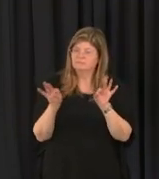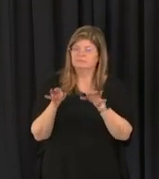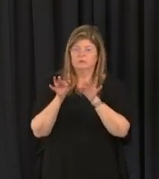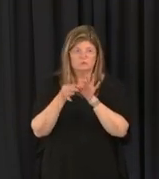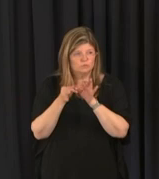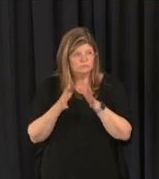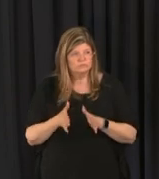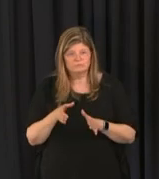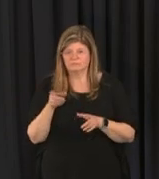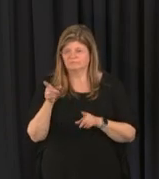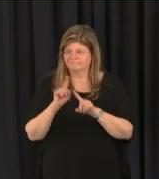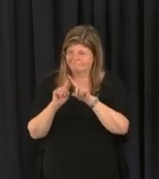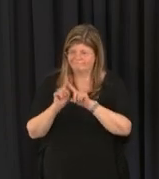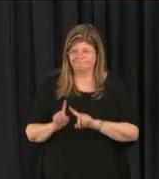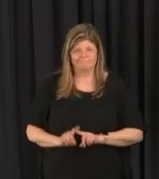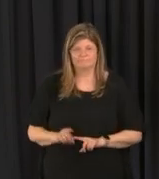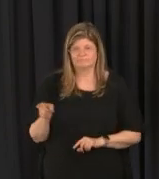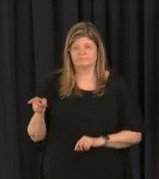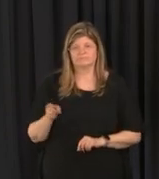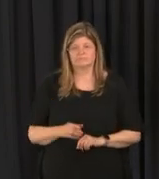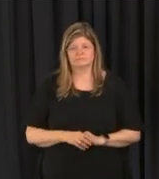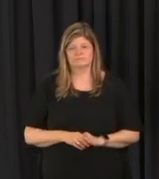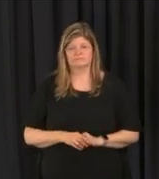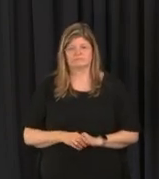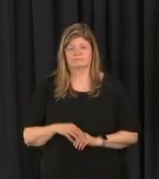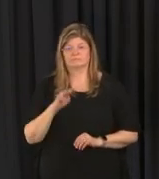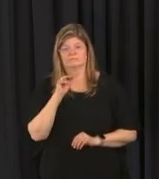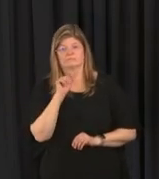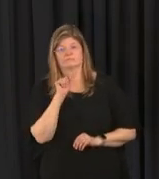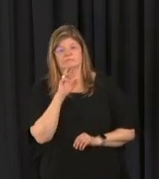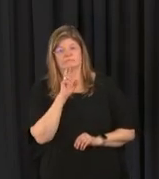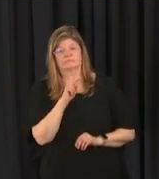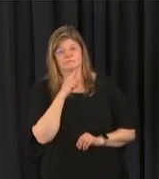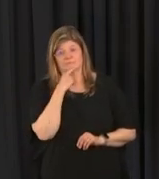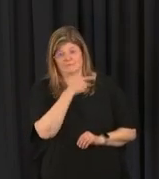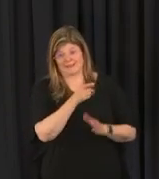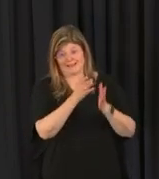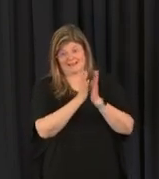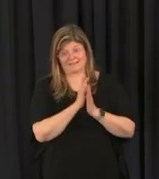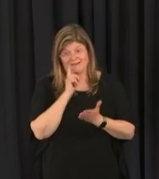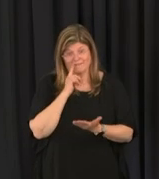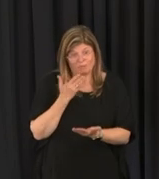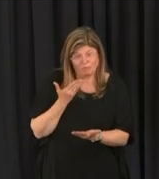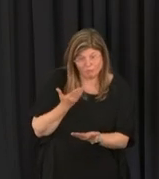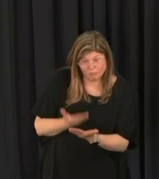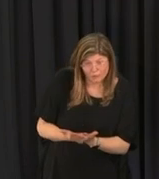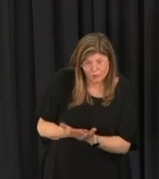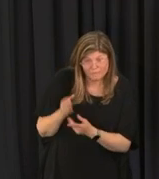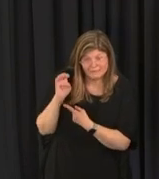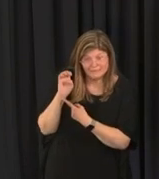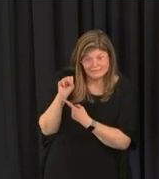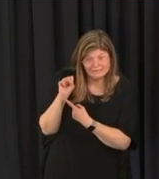of eligibility for essential workers, but not for medical conditions? So yes, let